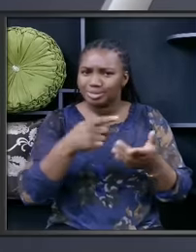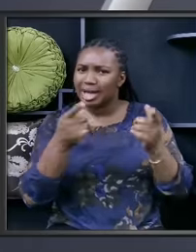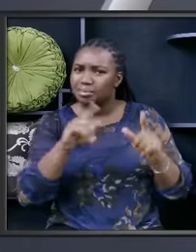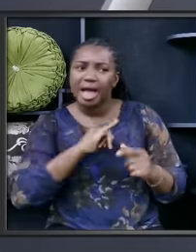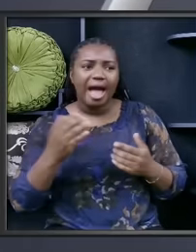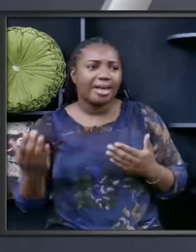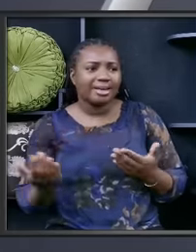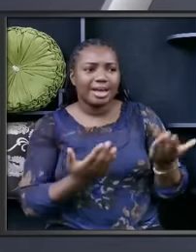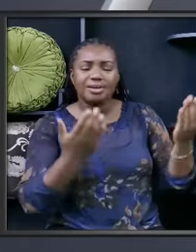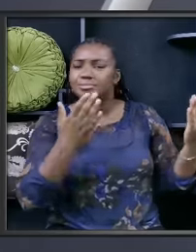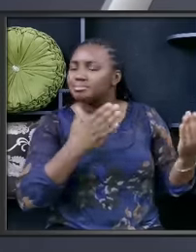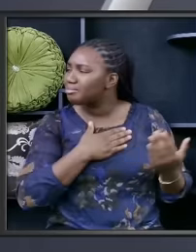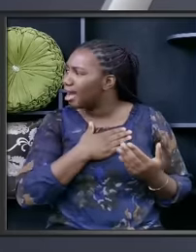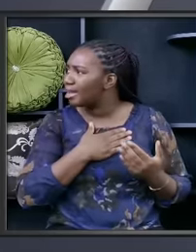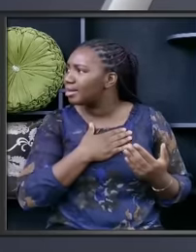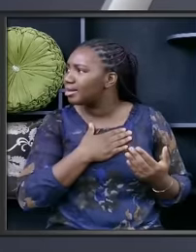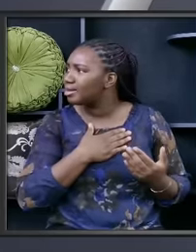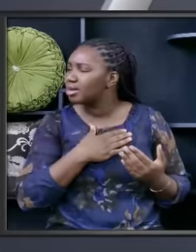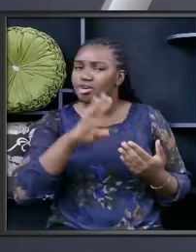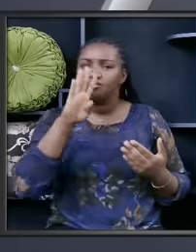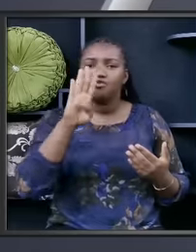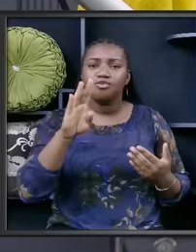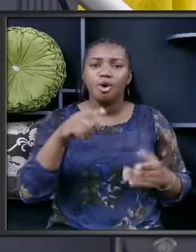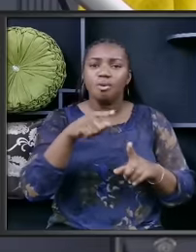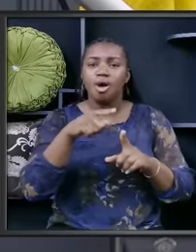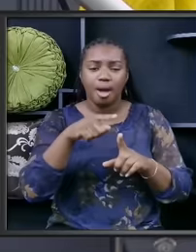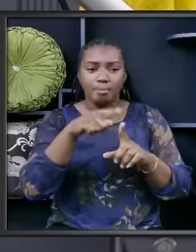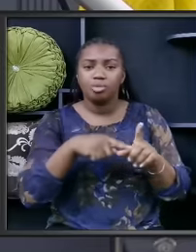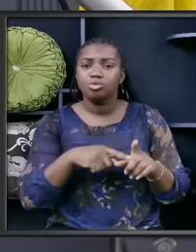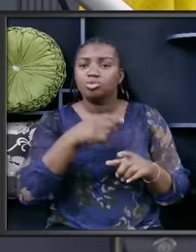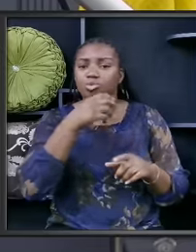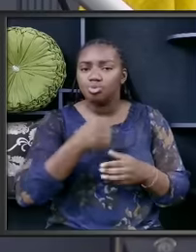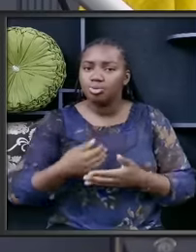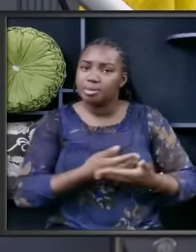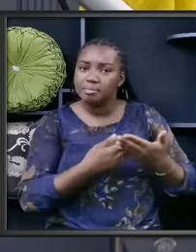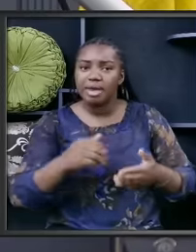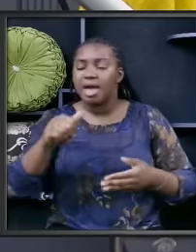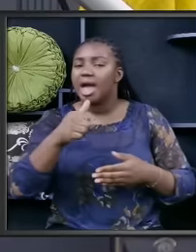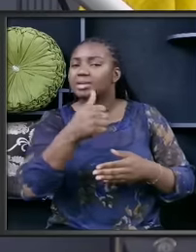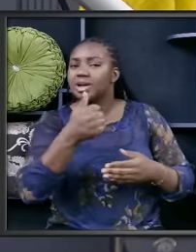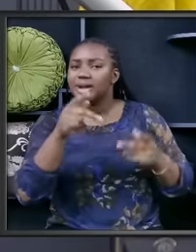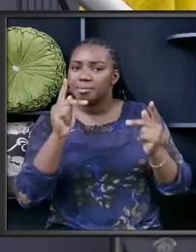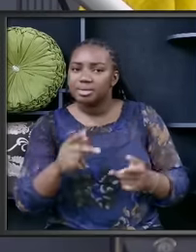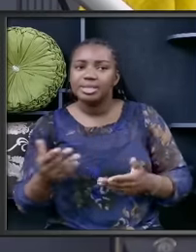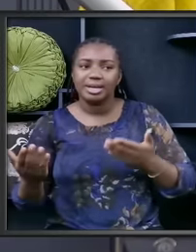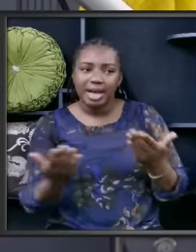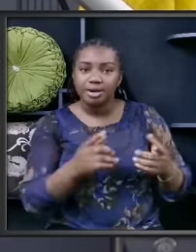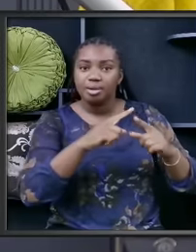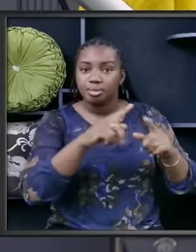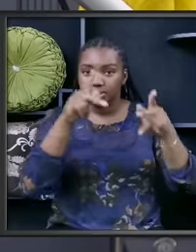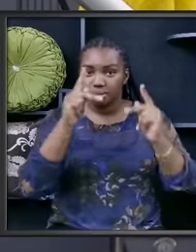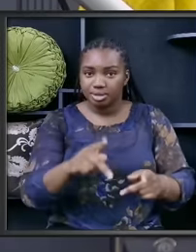carry my 4 months old baby for hand because now another person carry him for motor, but the person